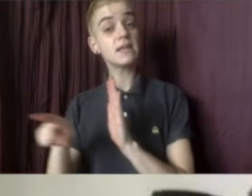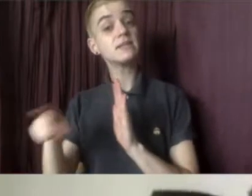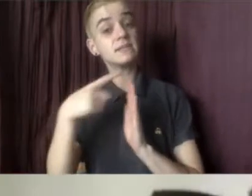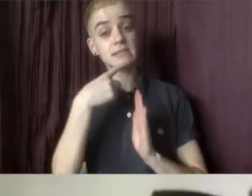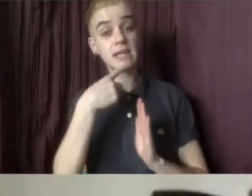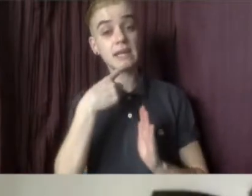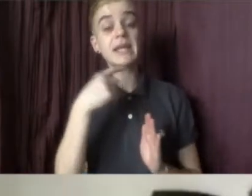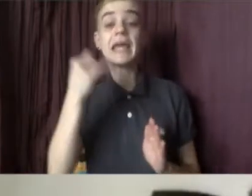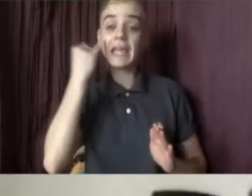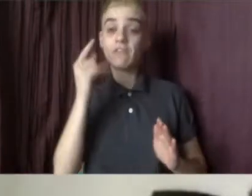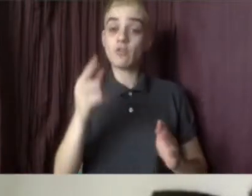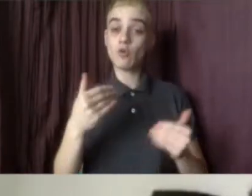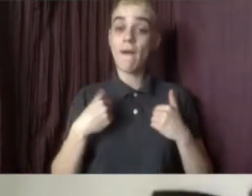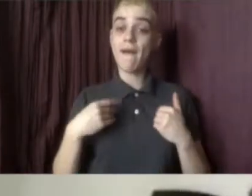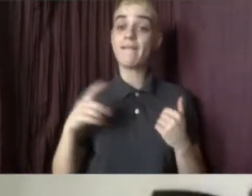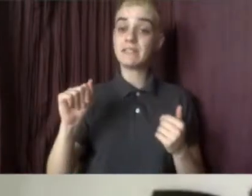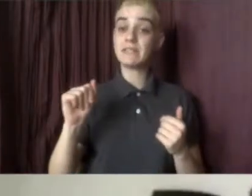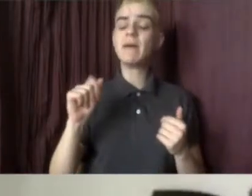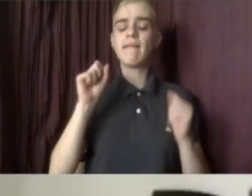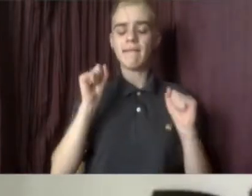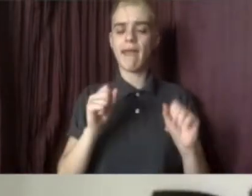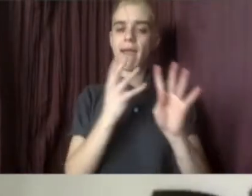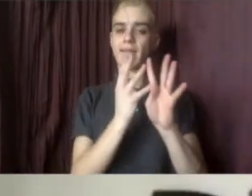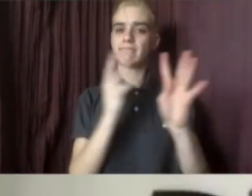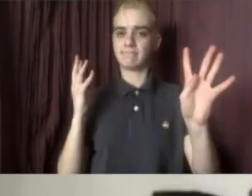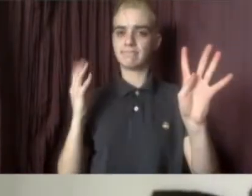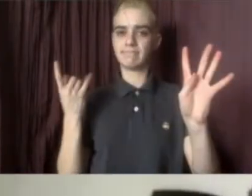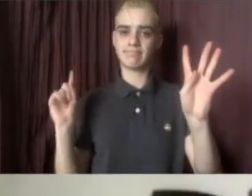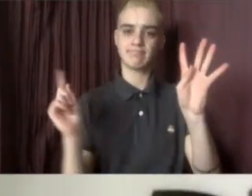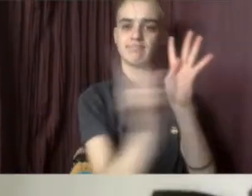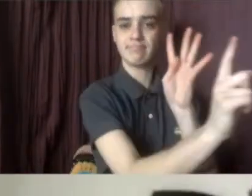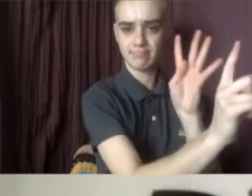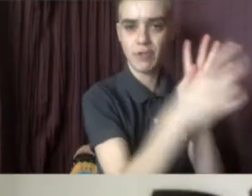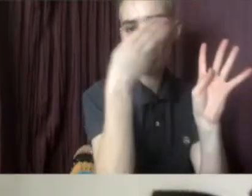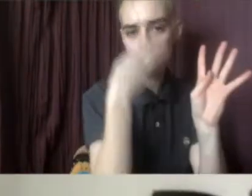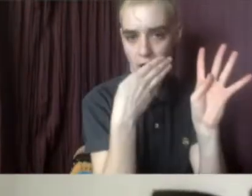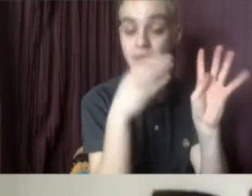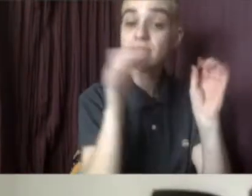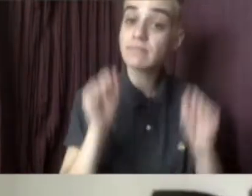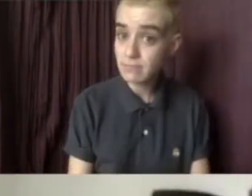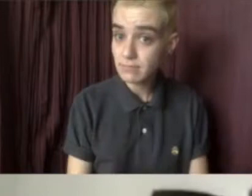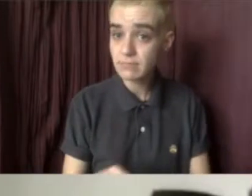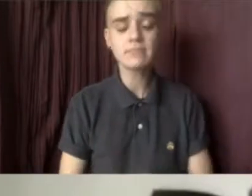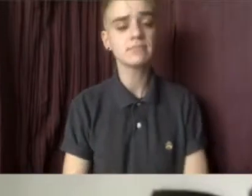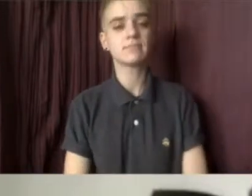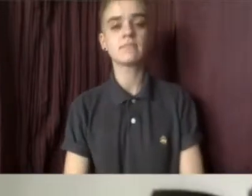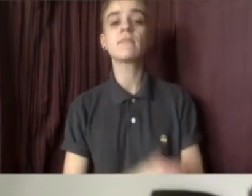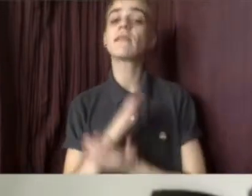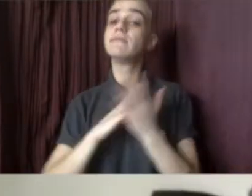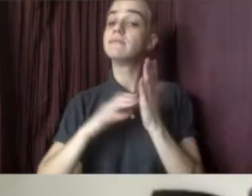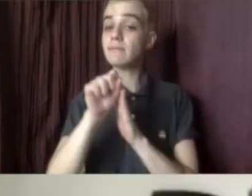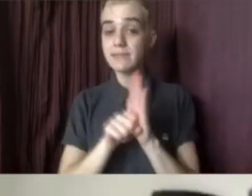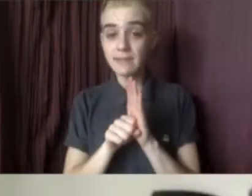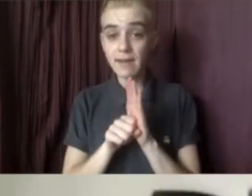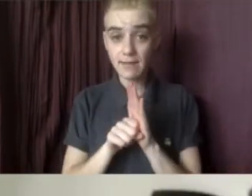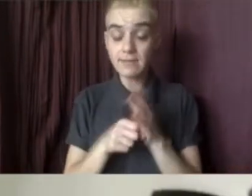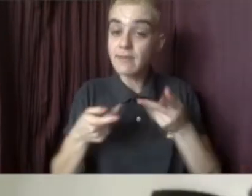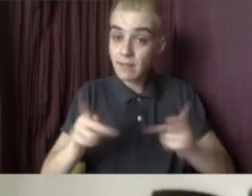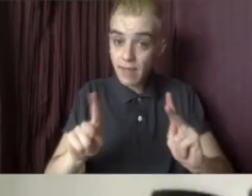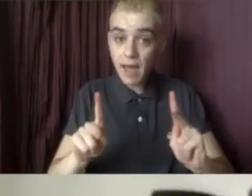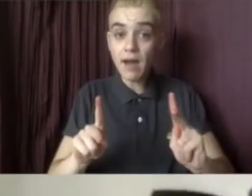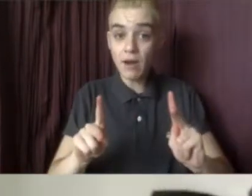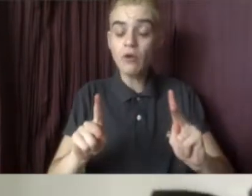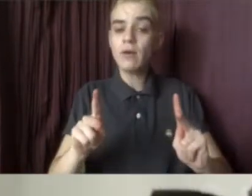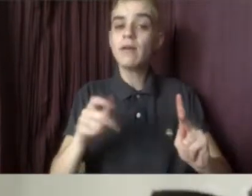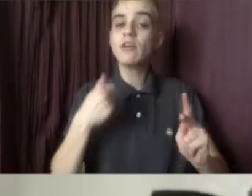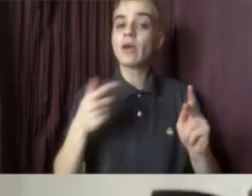out to you. There are some states, right? We all know that voting is state by state. There are some states that do allow people